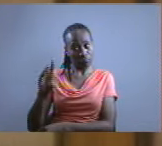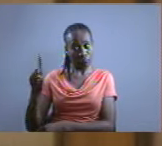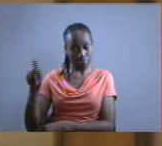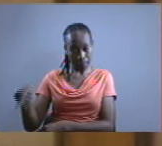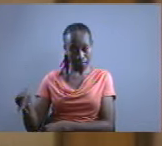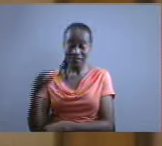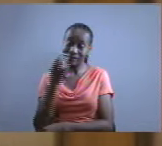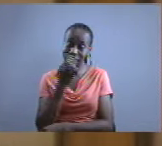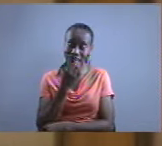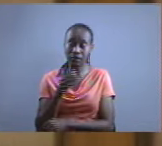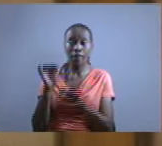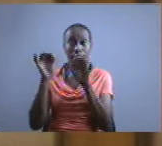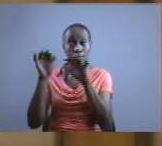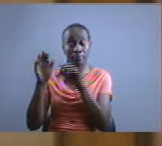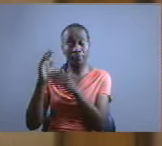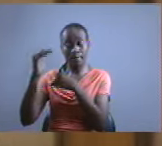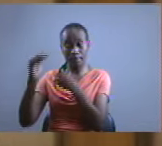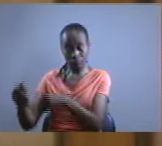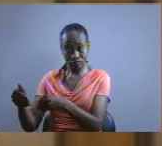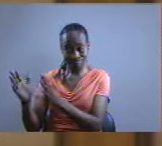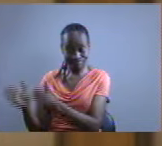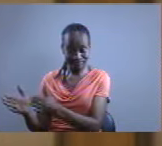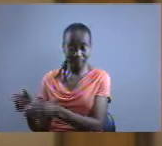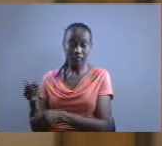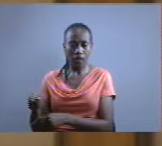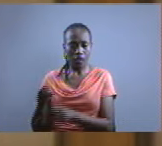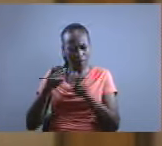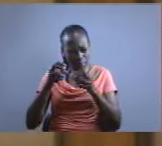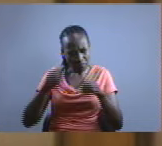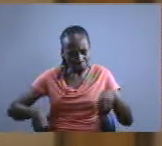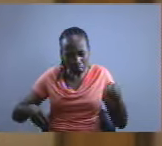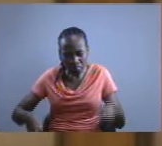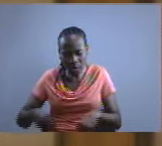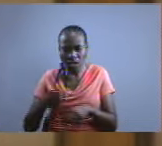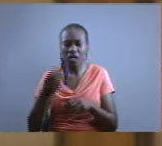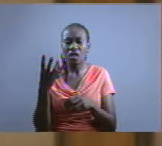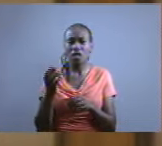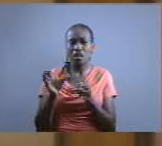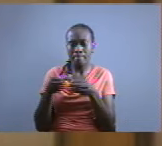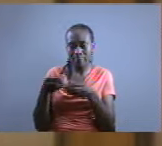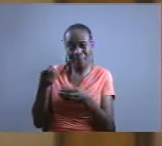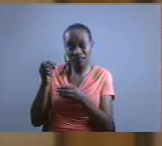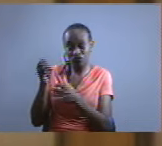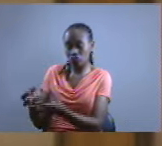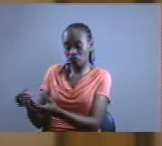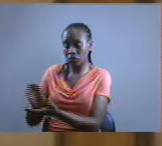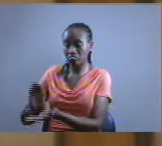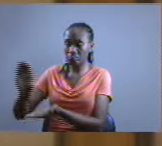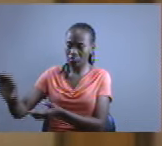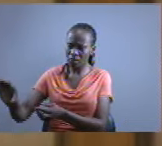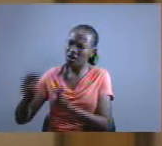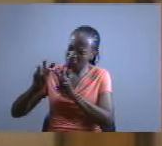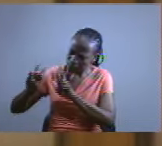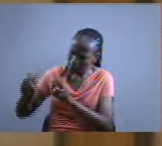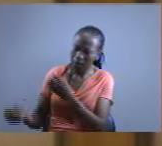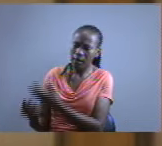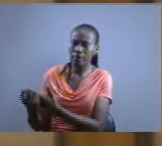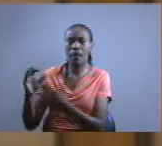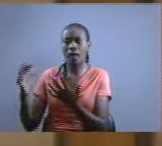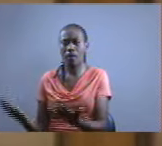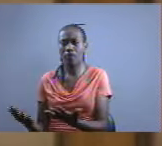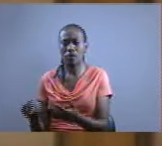on the Public Protector to look into the financial management of the funds given to the NYDA. The ACDP also calls on this House to